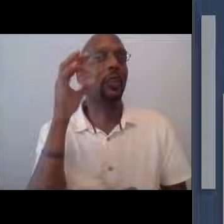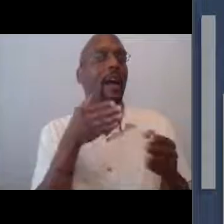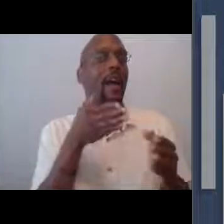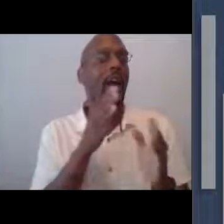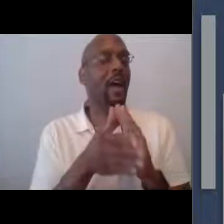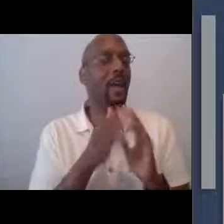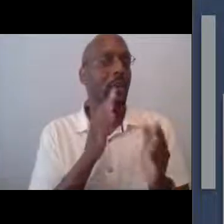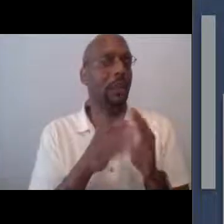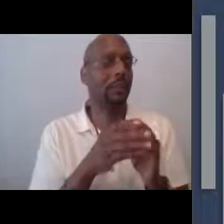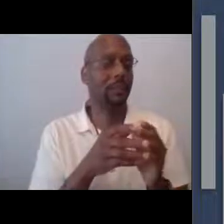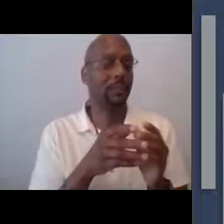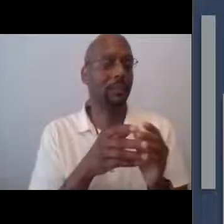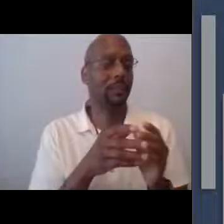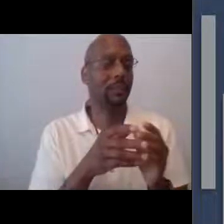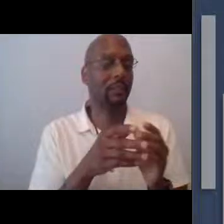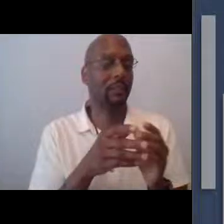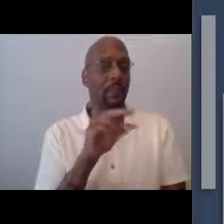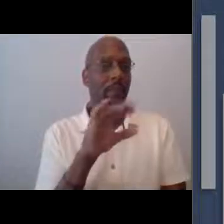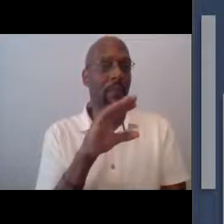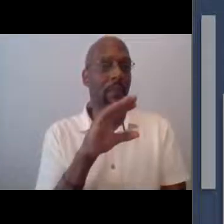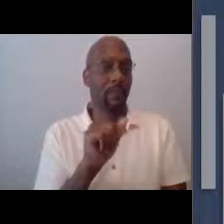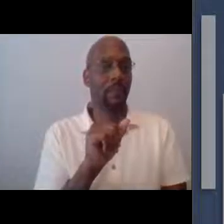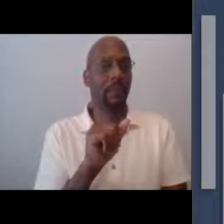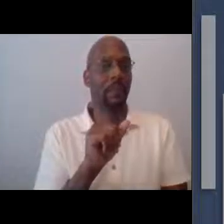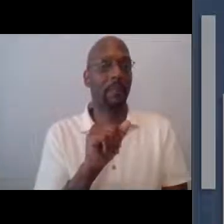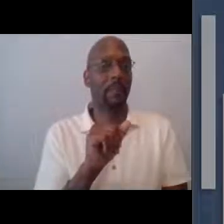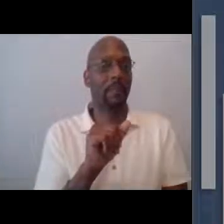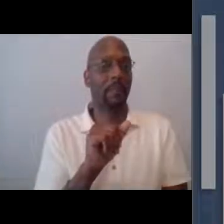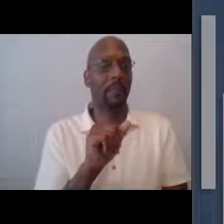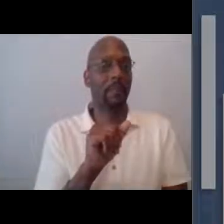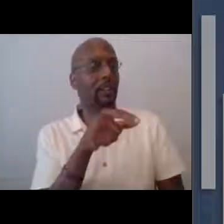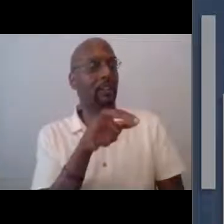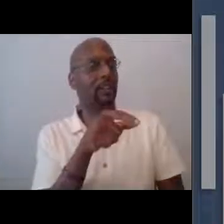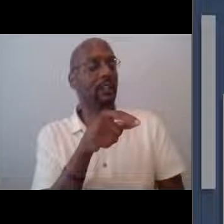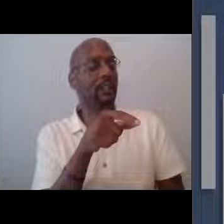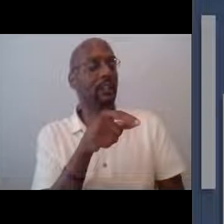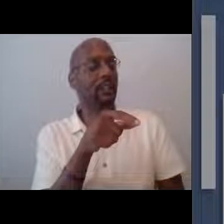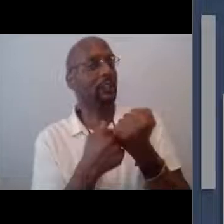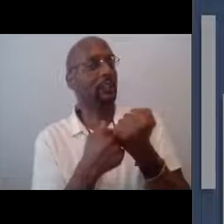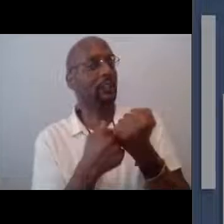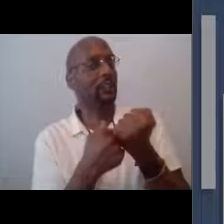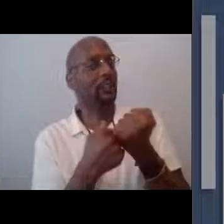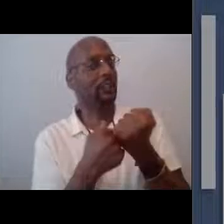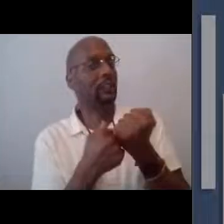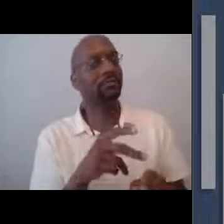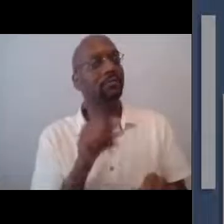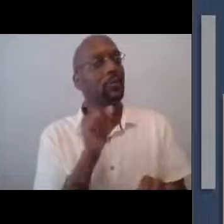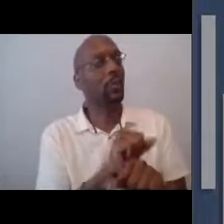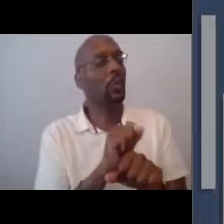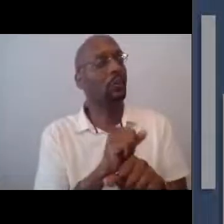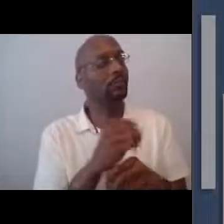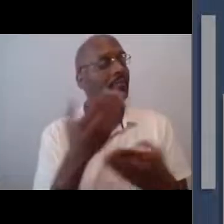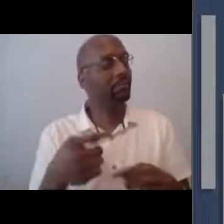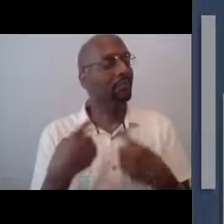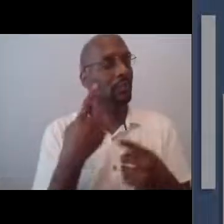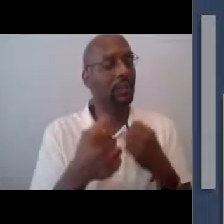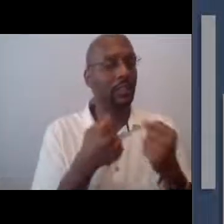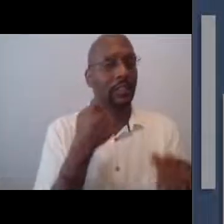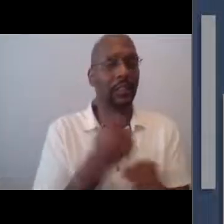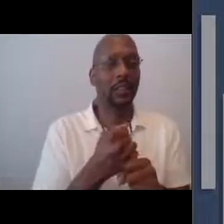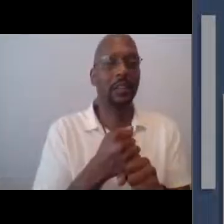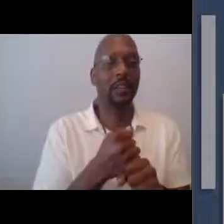And Monica Gordine sitting next to Alyssa is our Associate Division Administrator. She's been on a year rotation running the Wyoming division for us, but